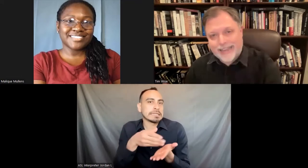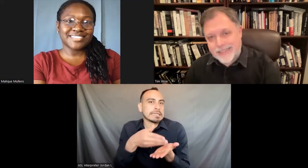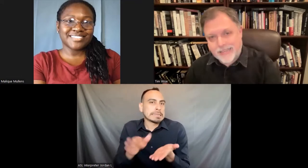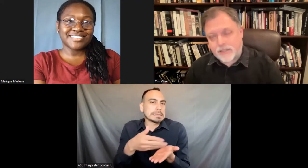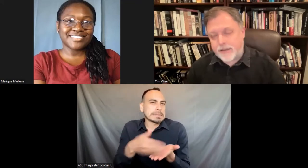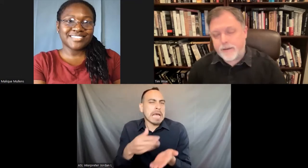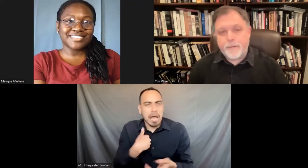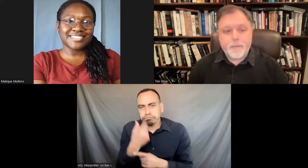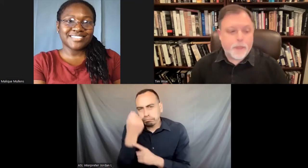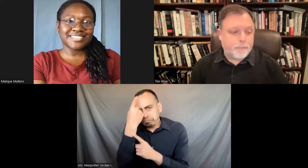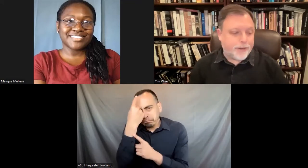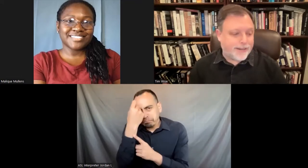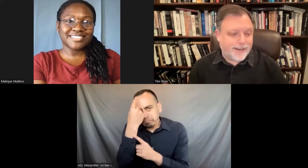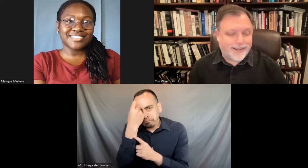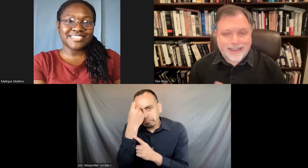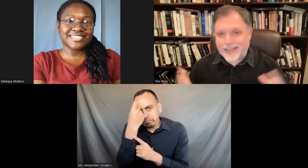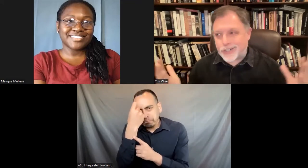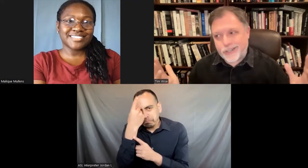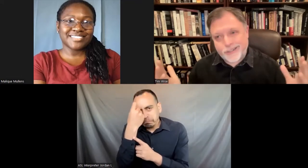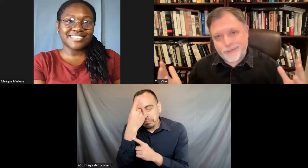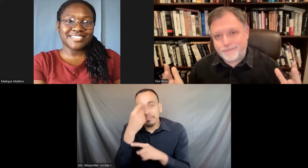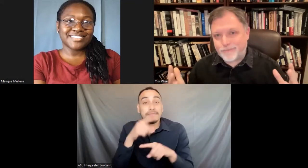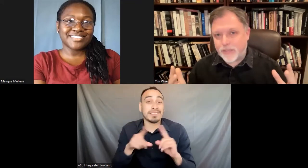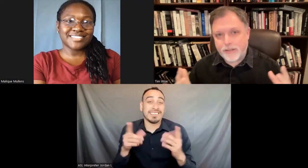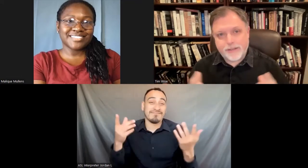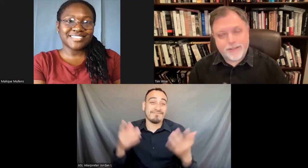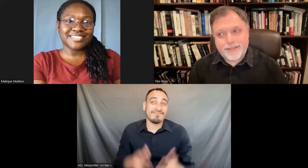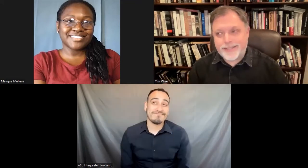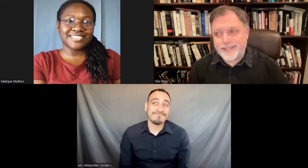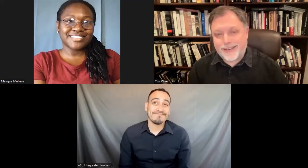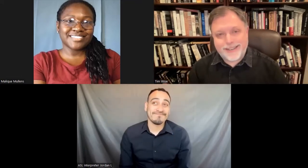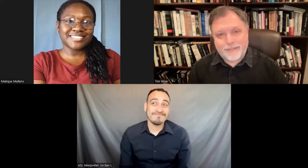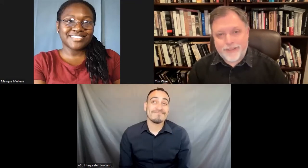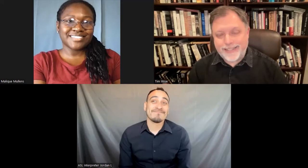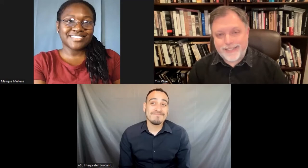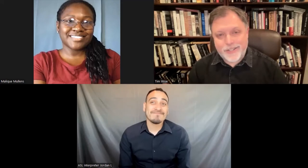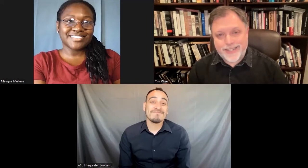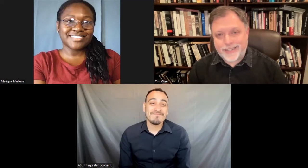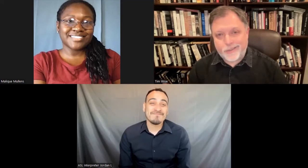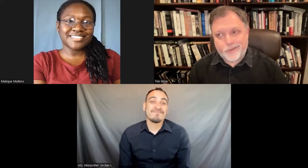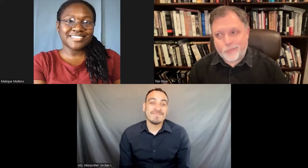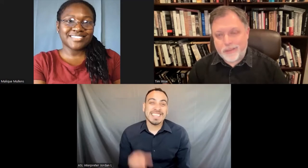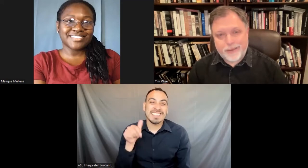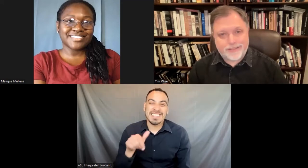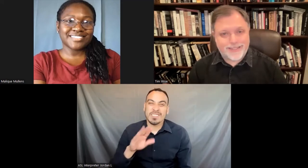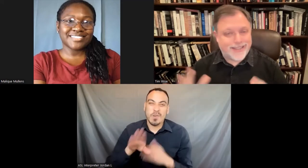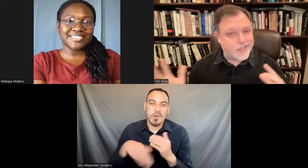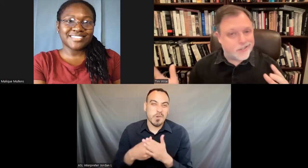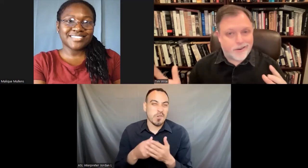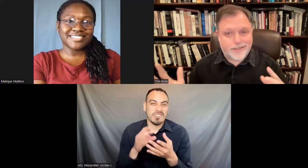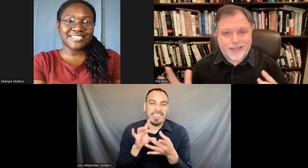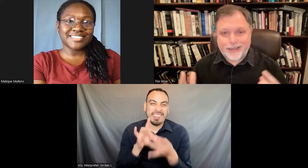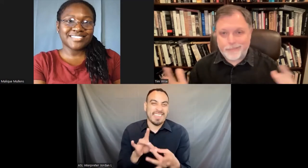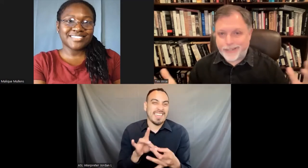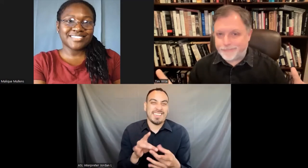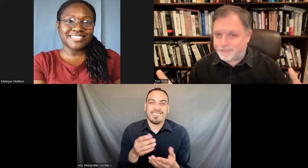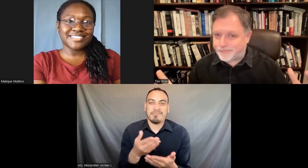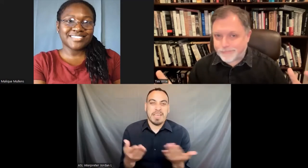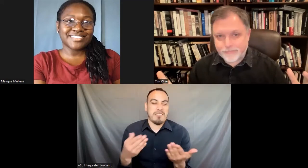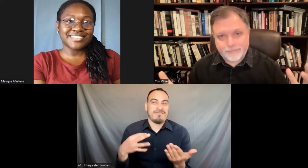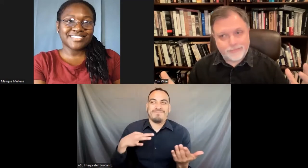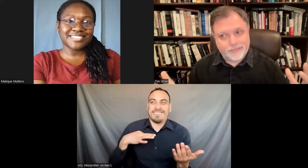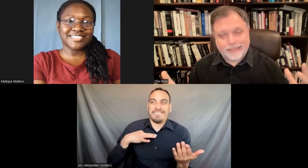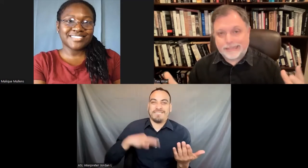understand that ethically. But gosh, you know, this advantage thing that you told me about, this Head Start thing, I mean,